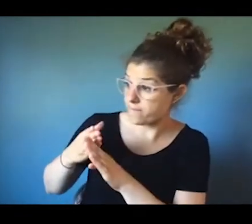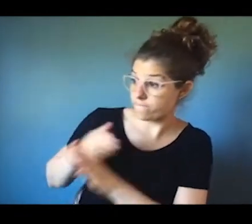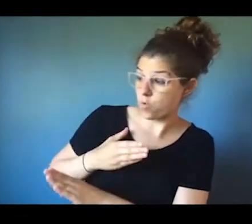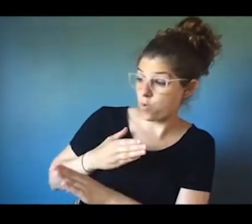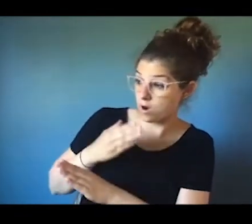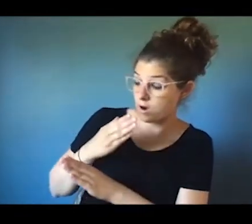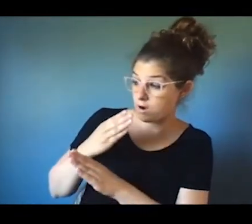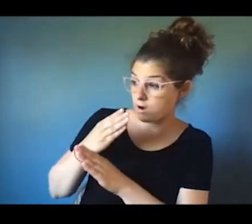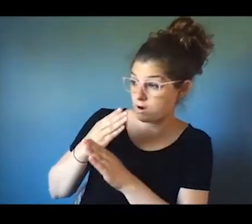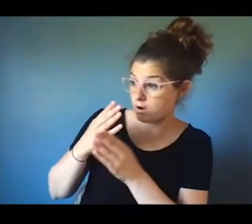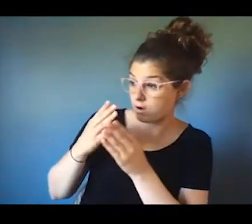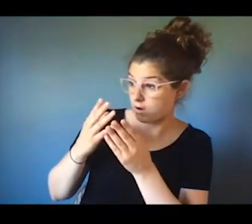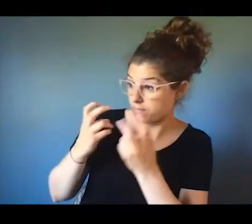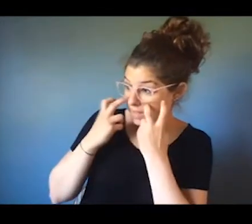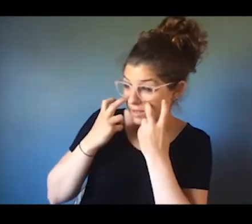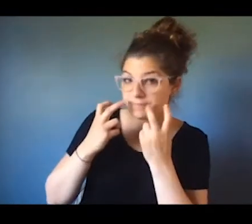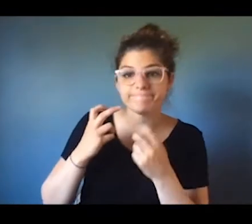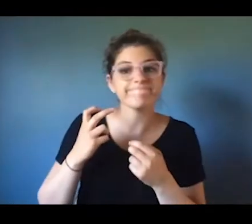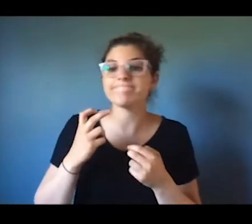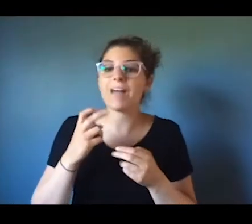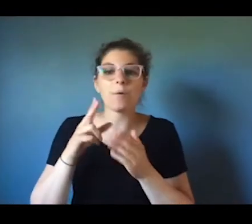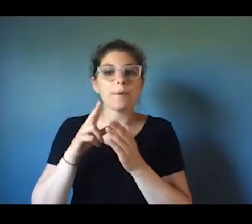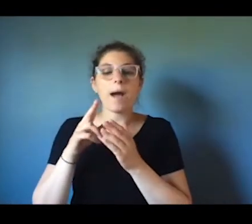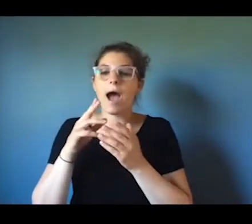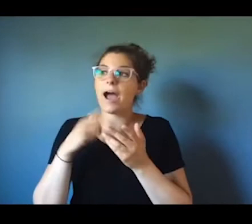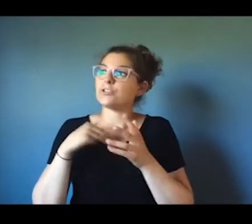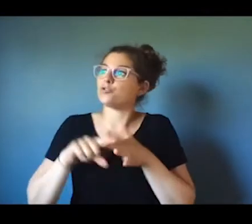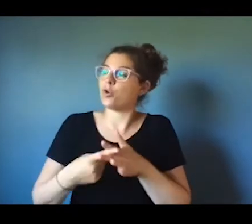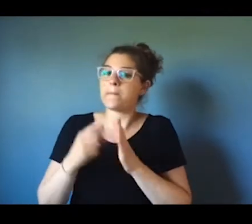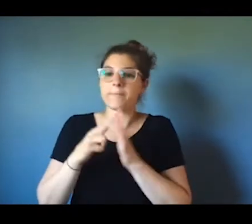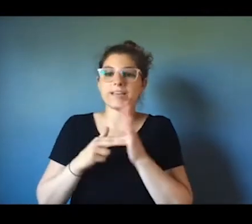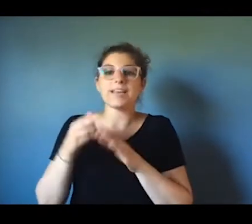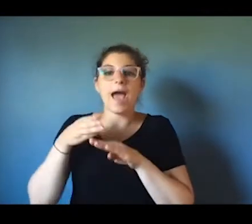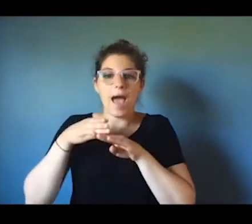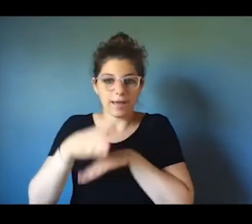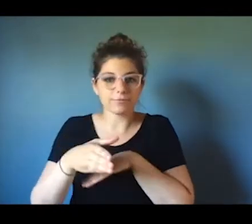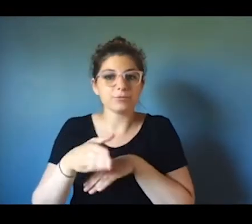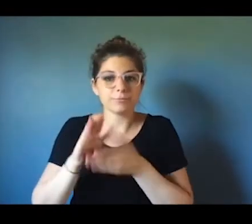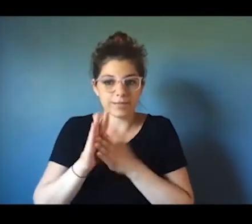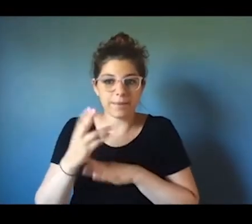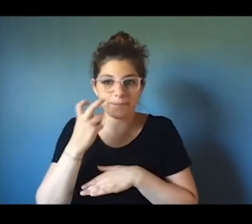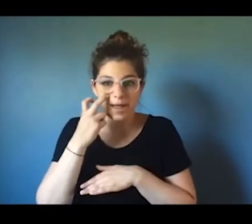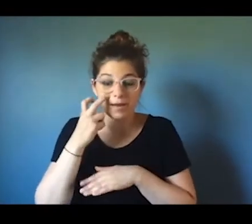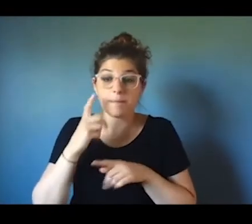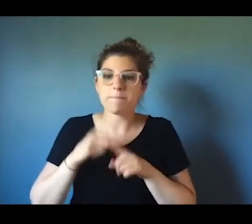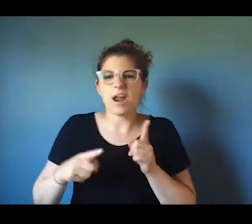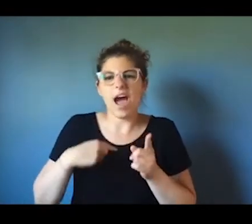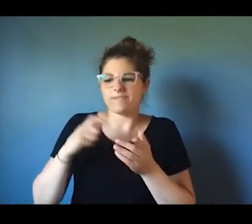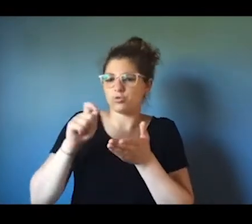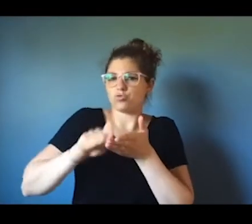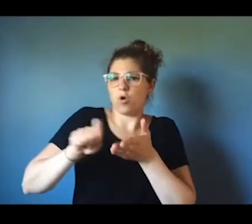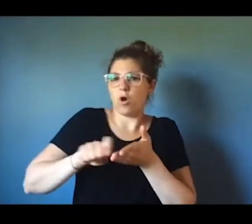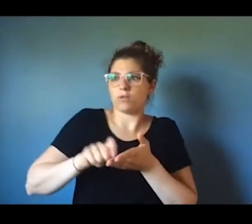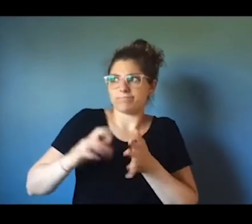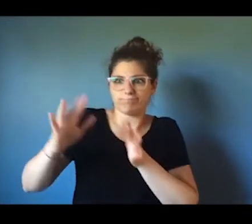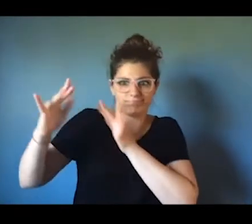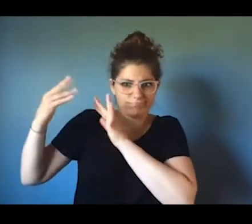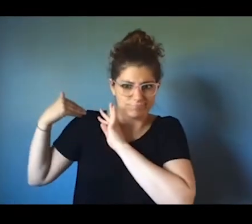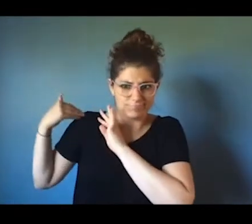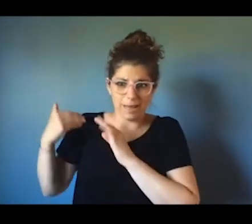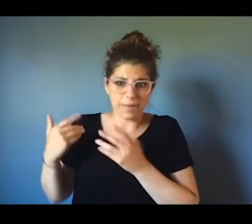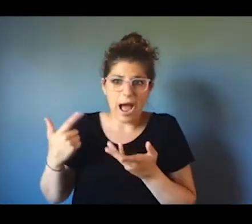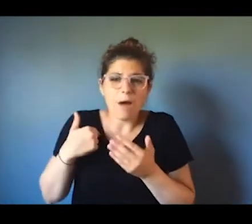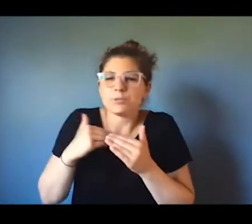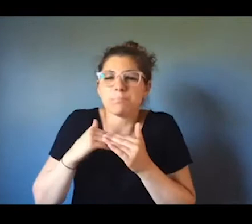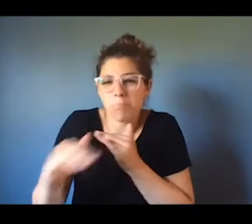to draw before you lost your sight? I didn't start painting until after I lost my eyesight, but I've drawn ever since. I think